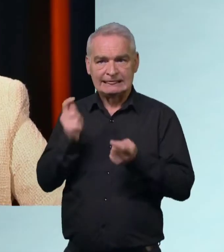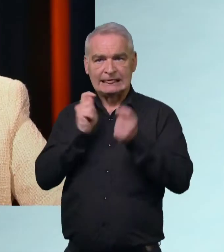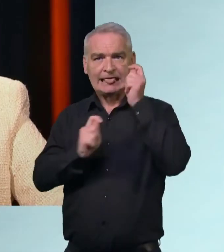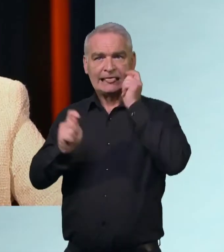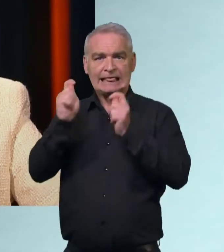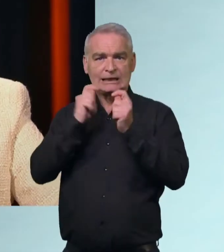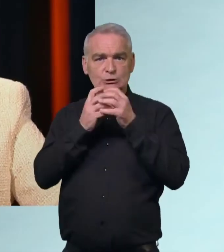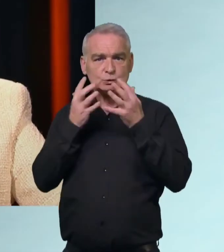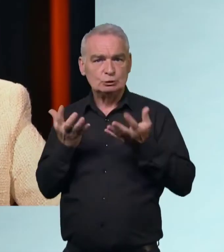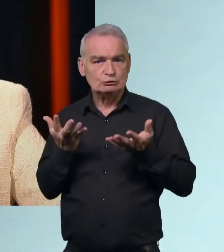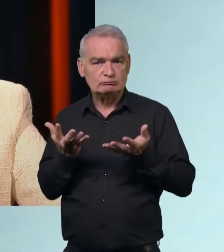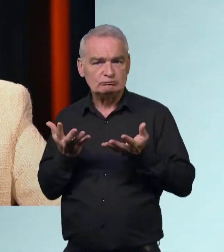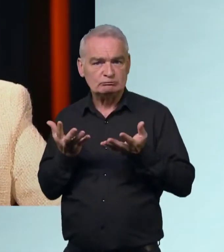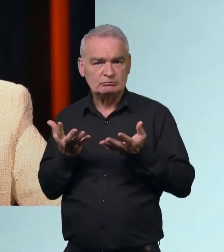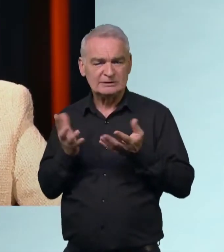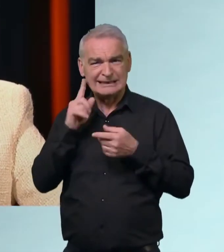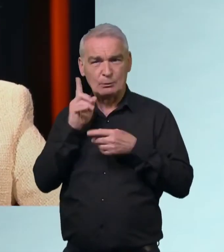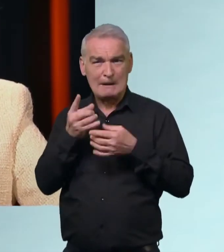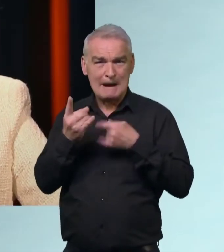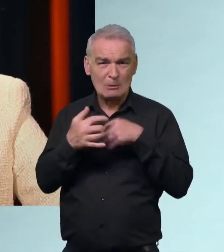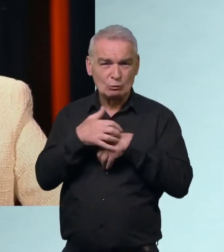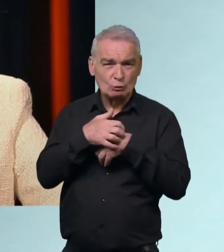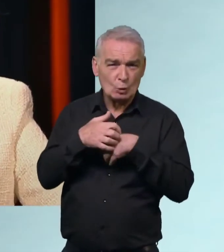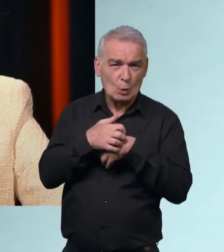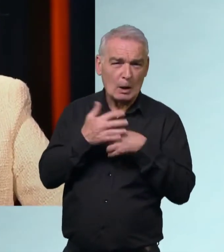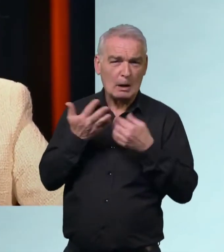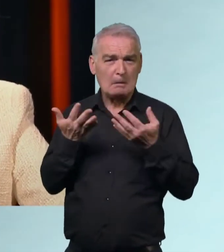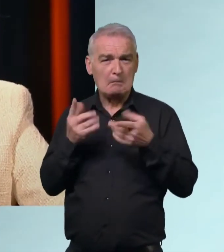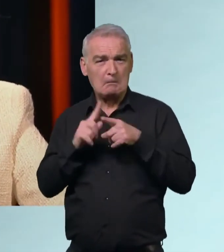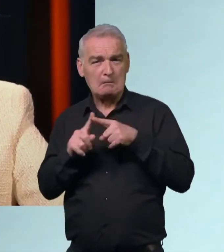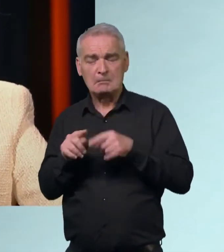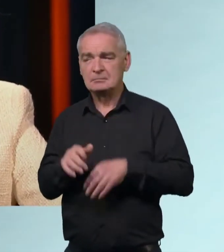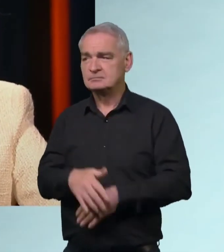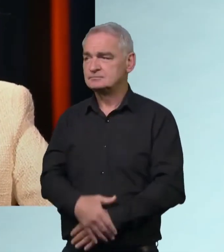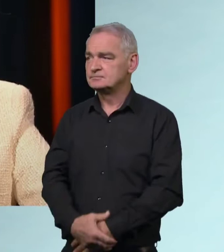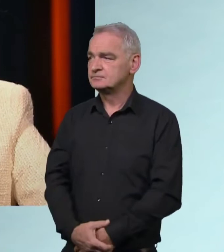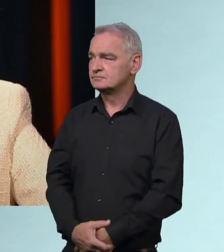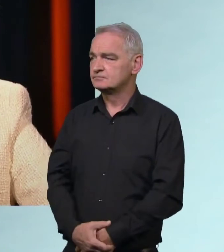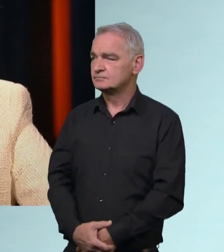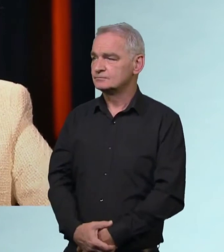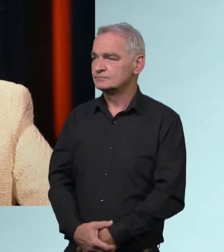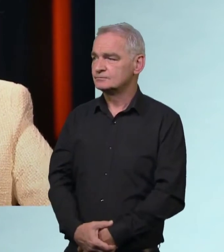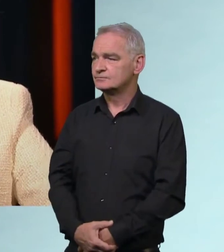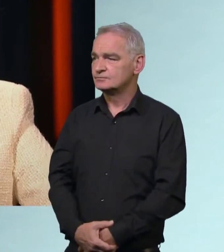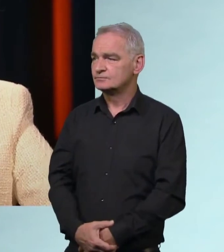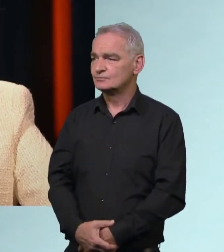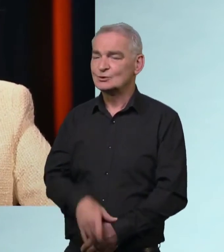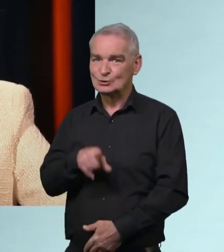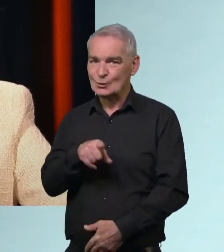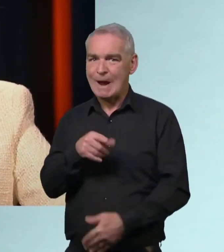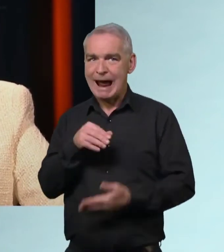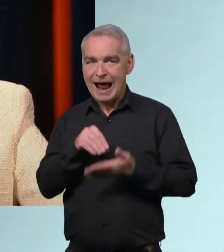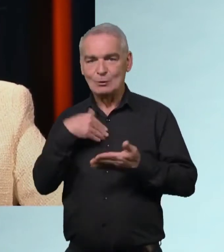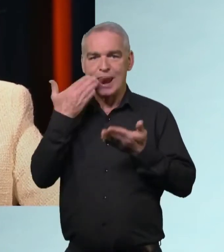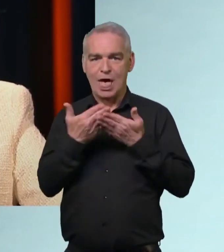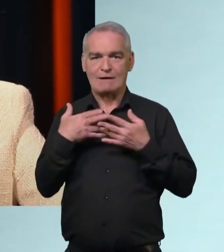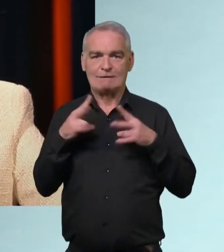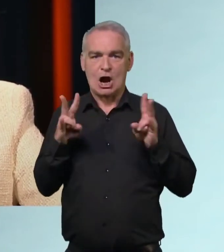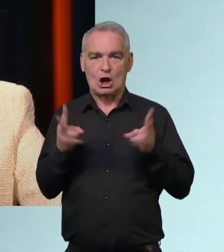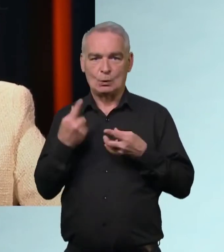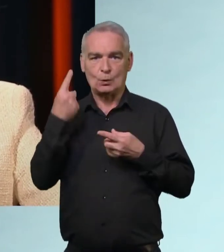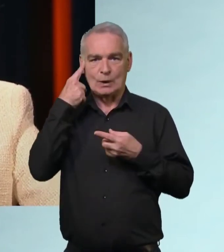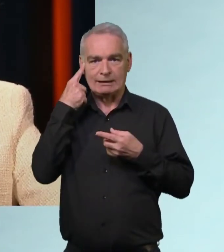develop an inner brutality? Yeah, I think you have to just... I think you learn very quickly